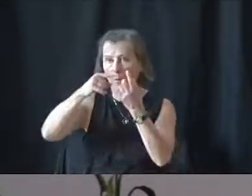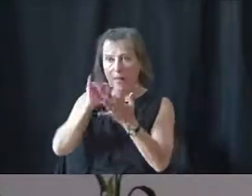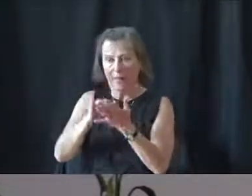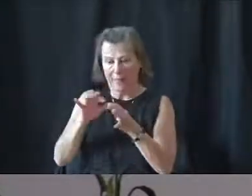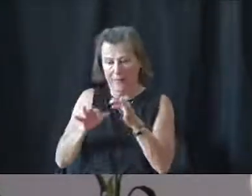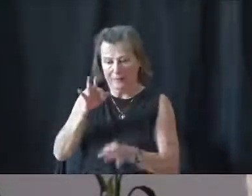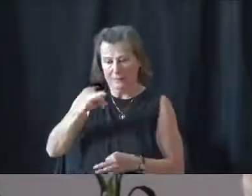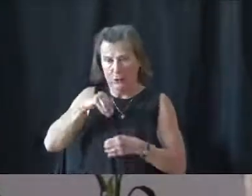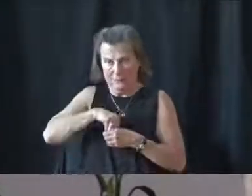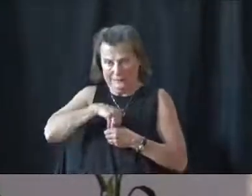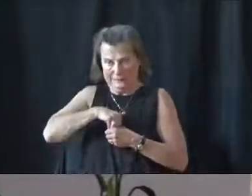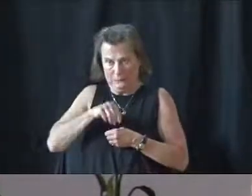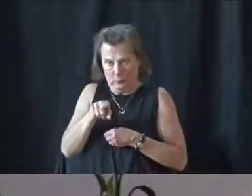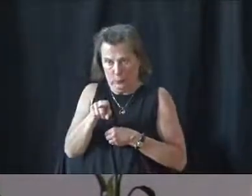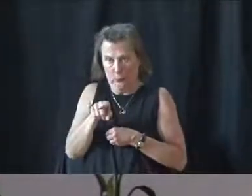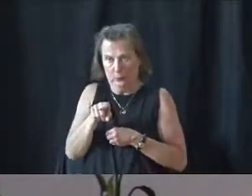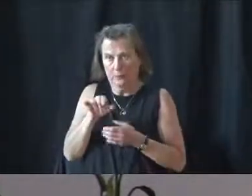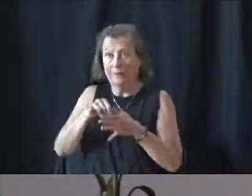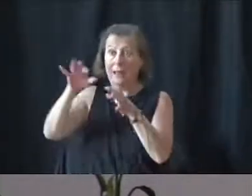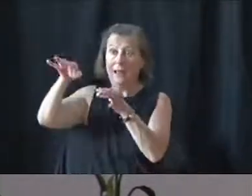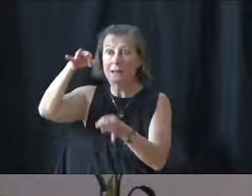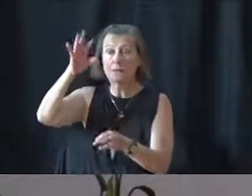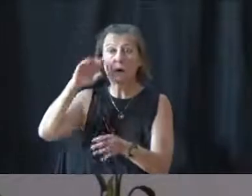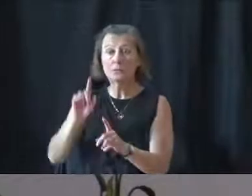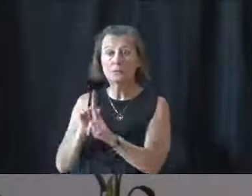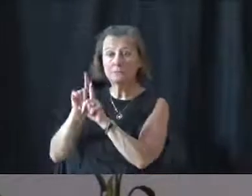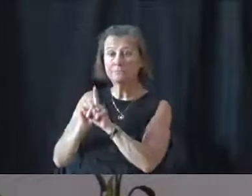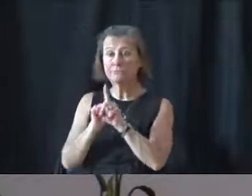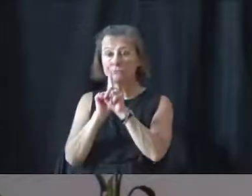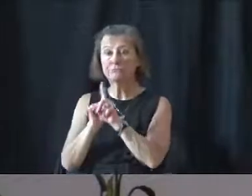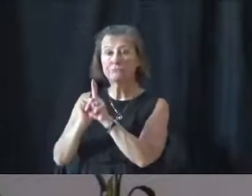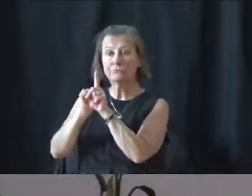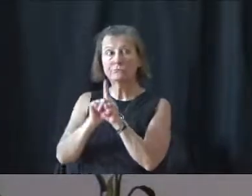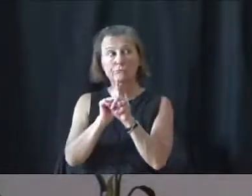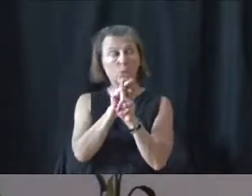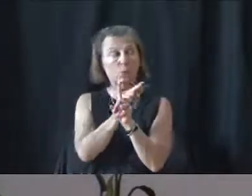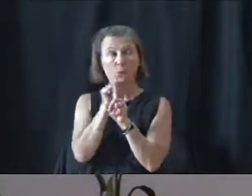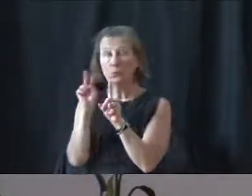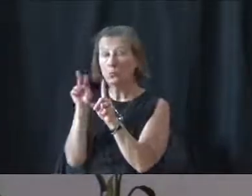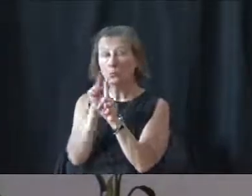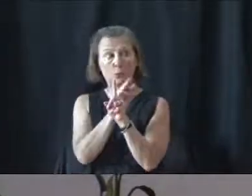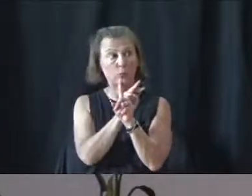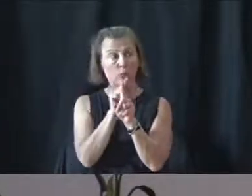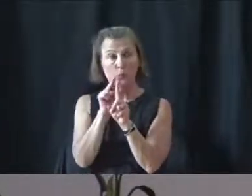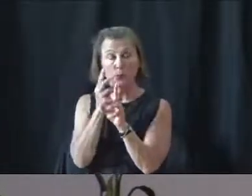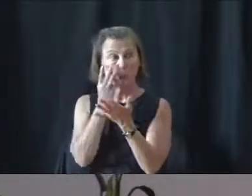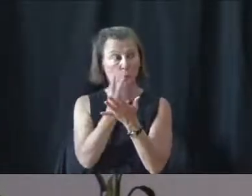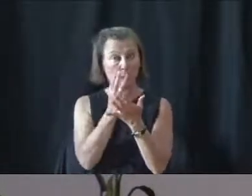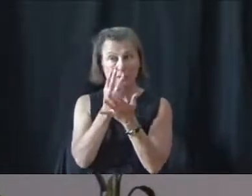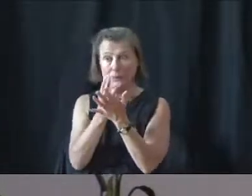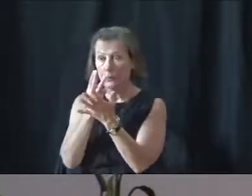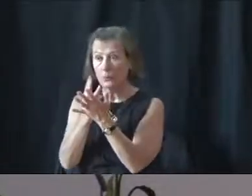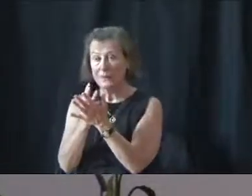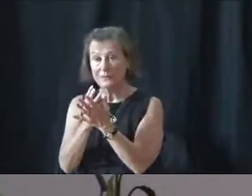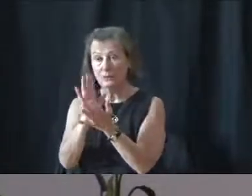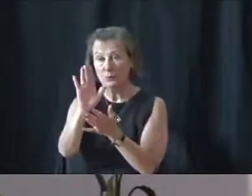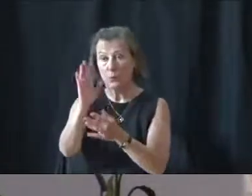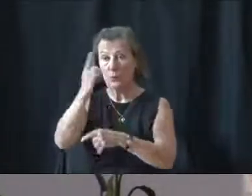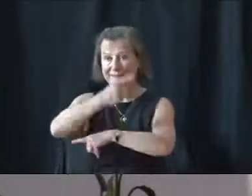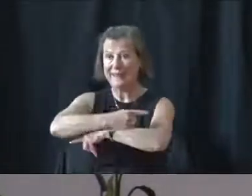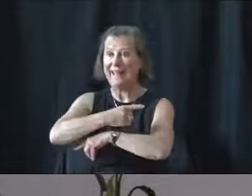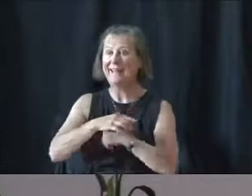That guest spirit will just ride along, witnessing the moments of your day.